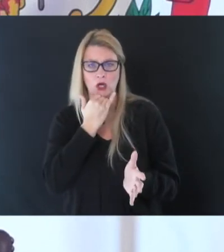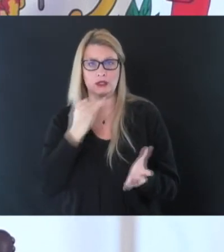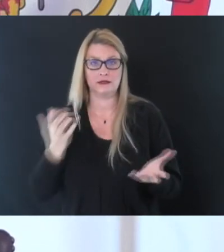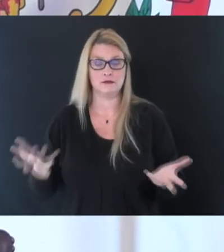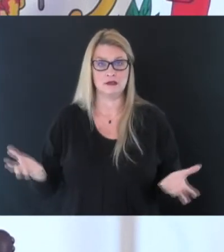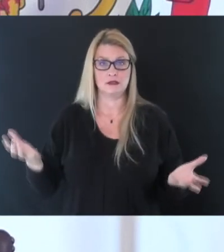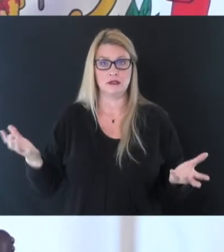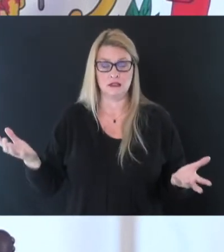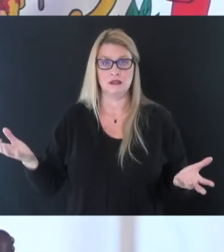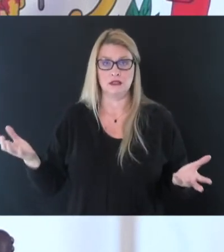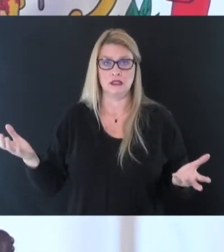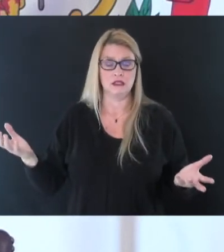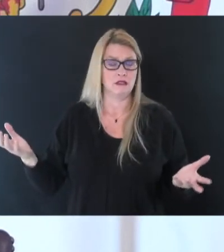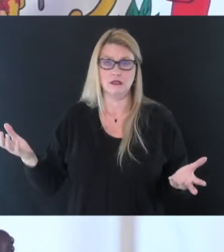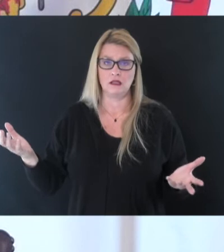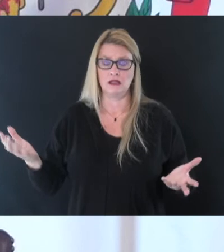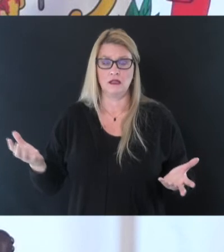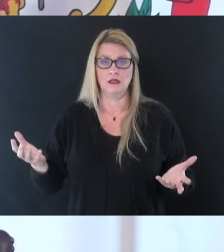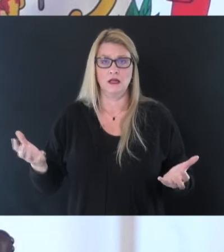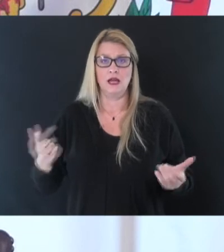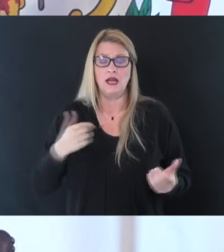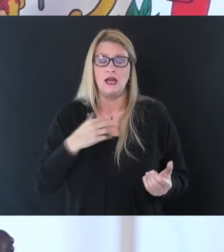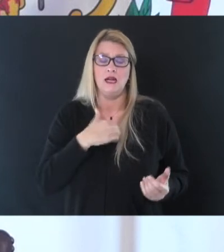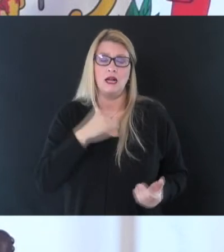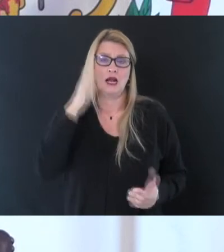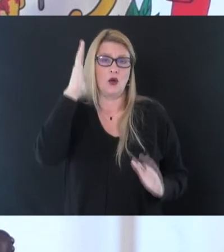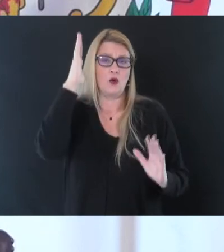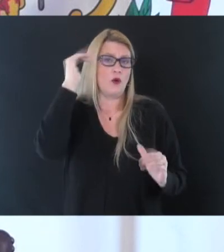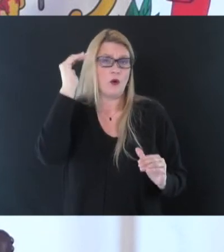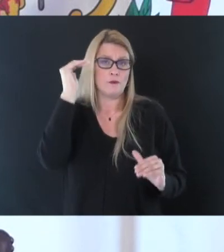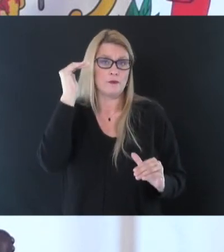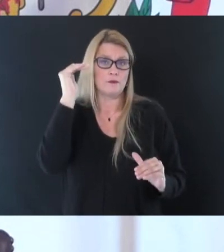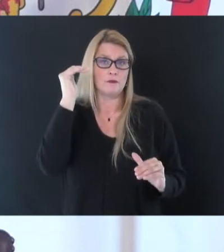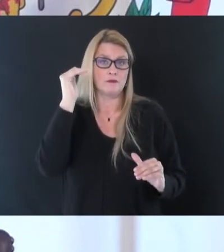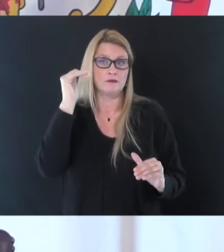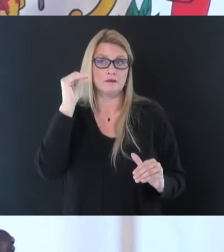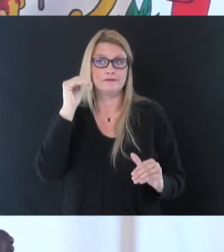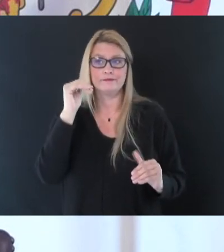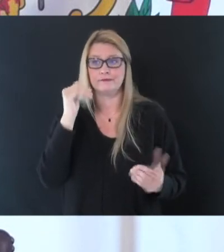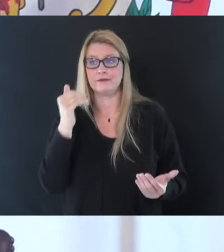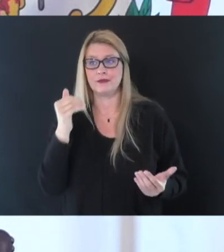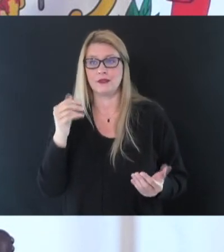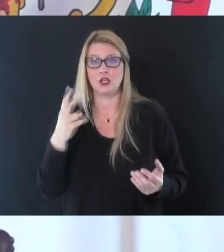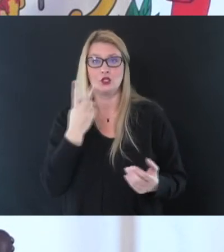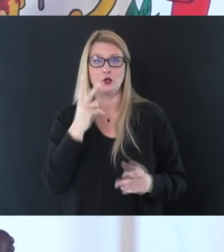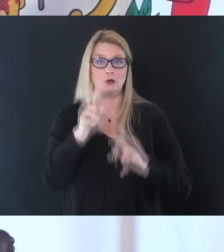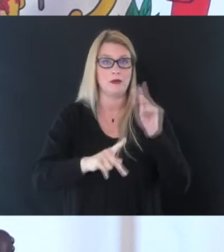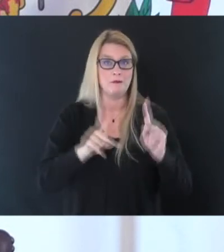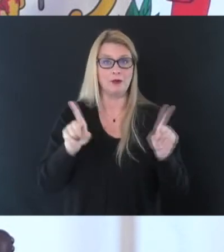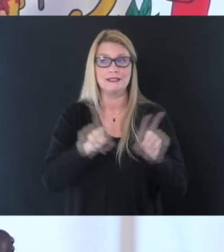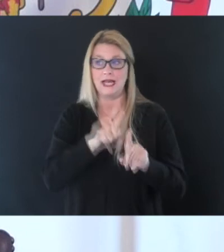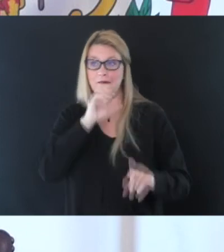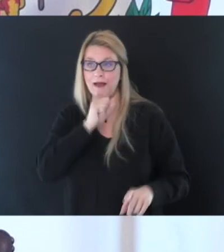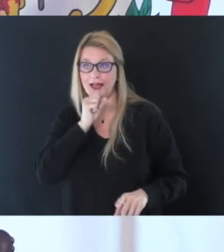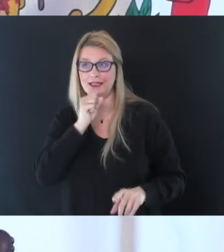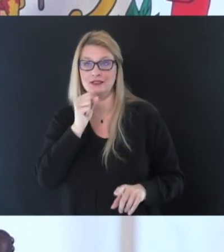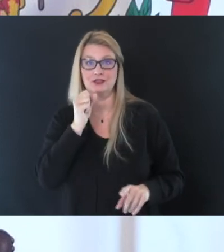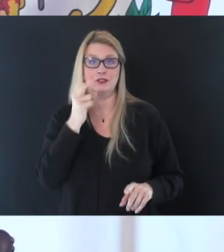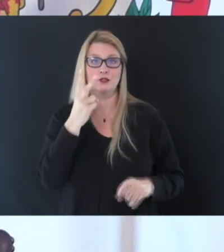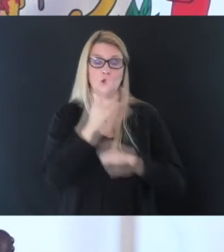know, I hope that we haven't had two people from the same county, the same age, and I know that's